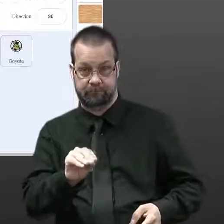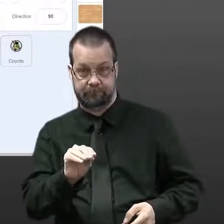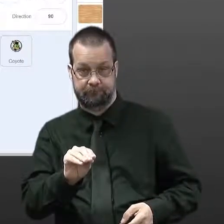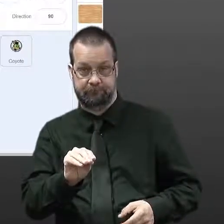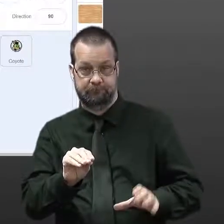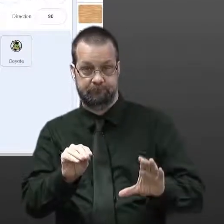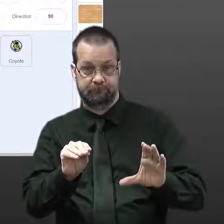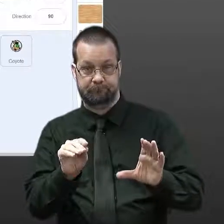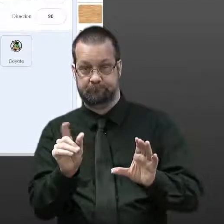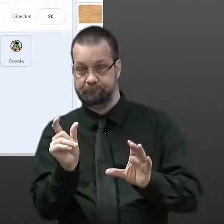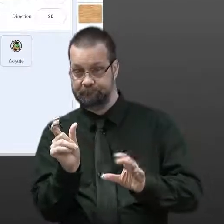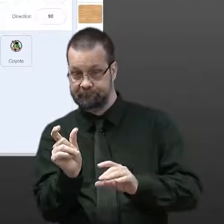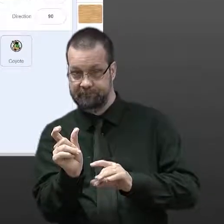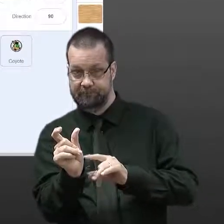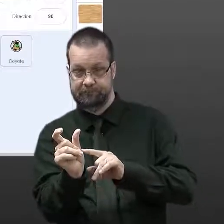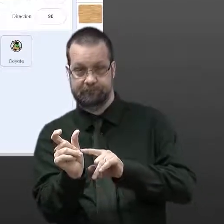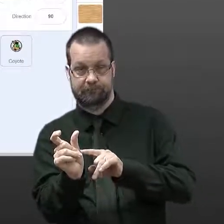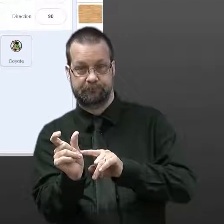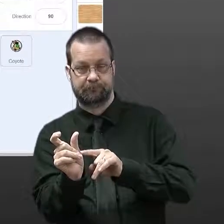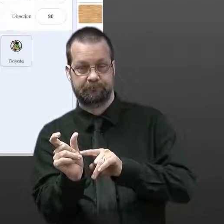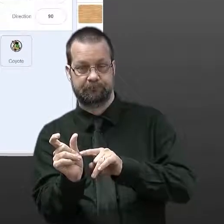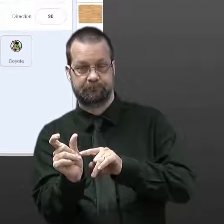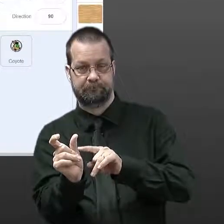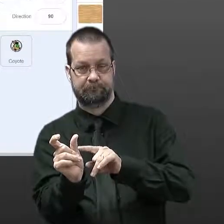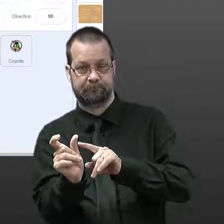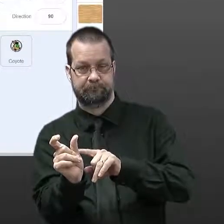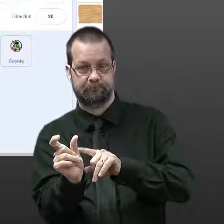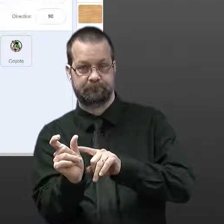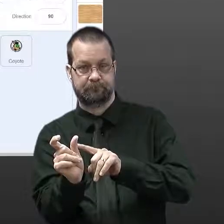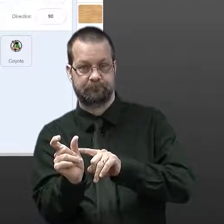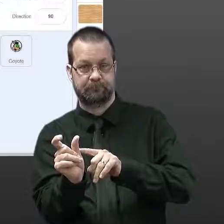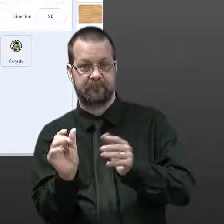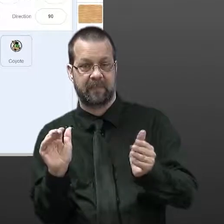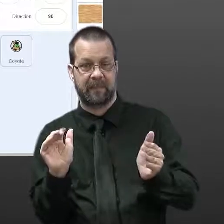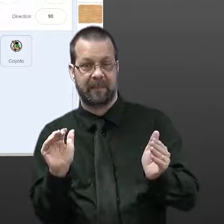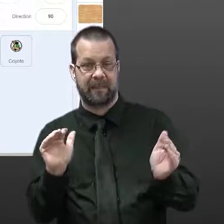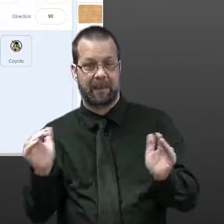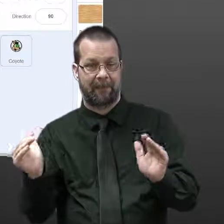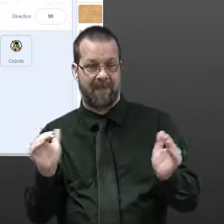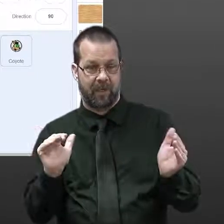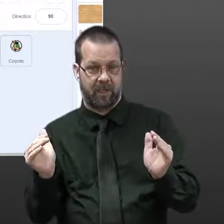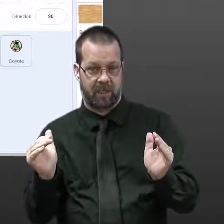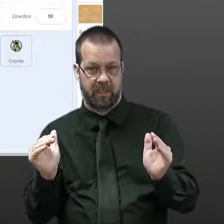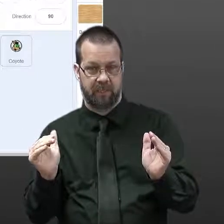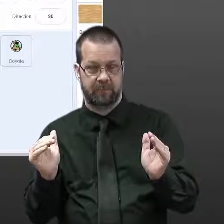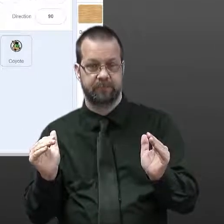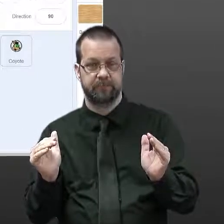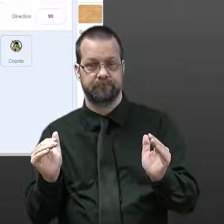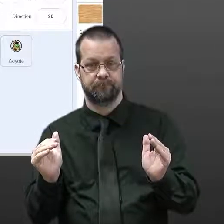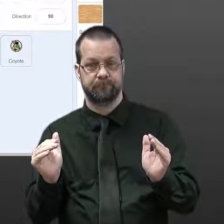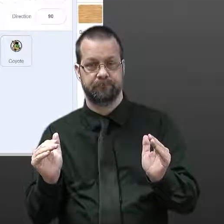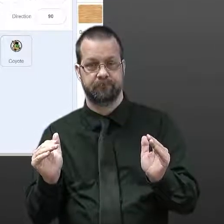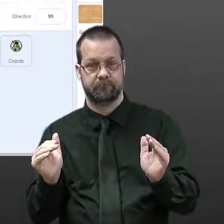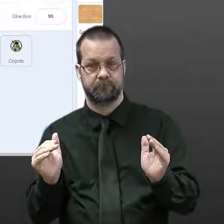the pointy space on wait until, we need a comparator.